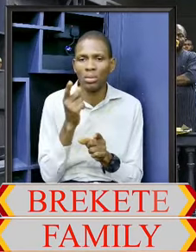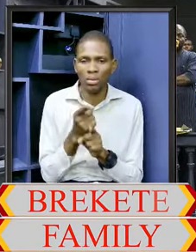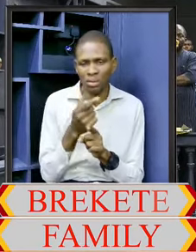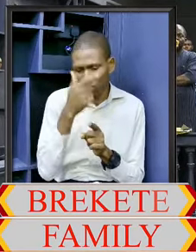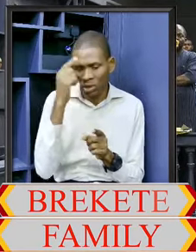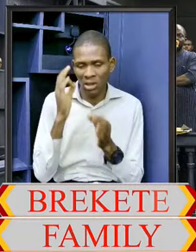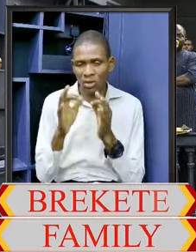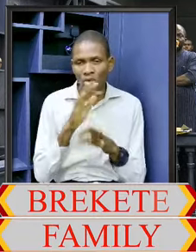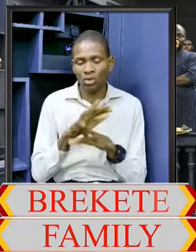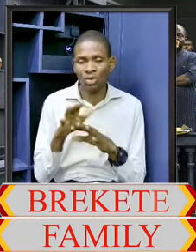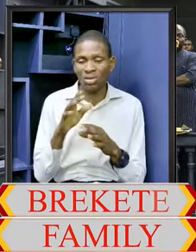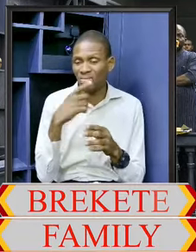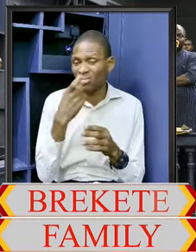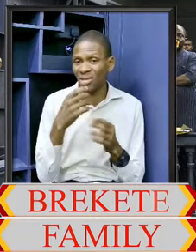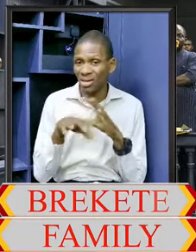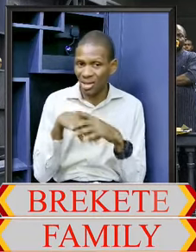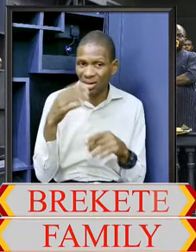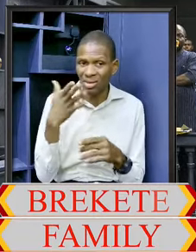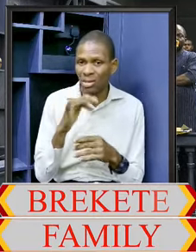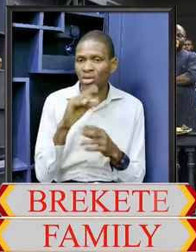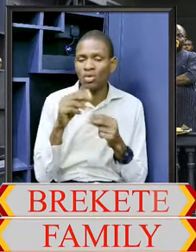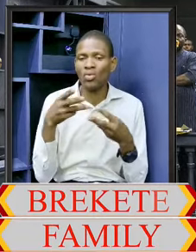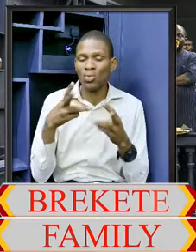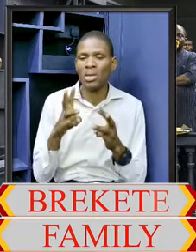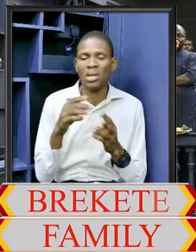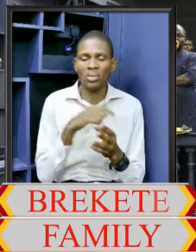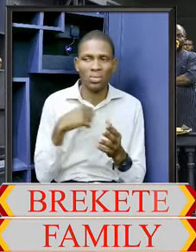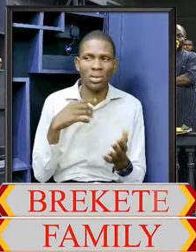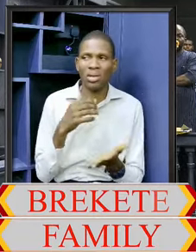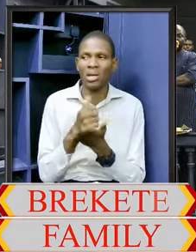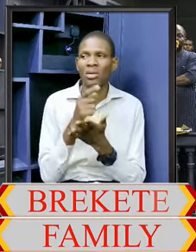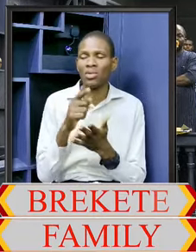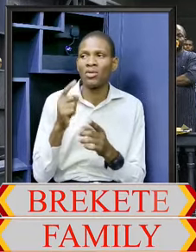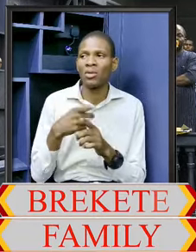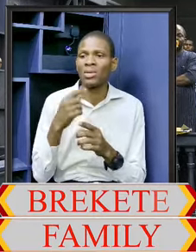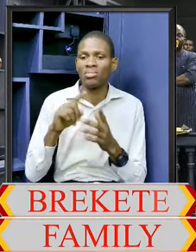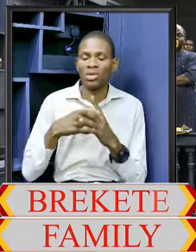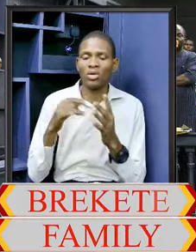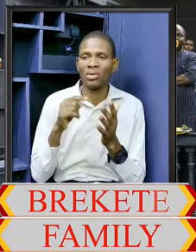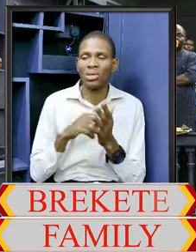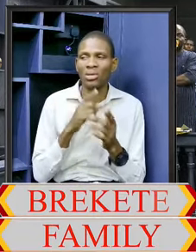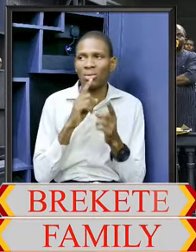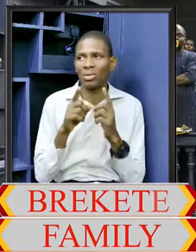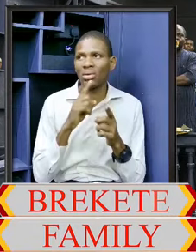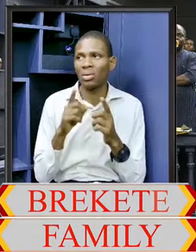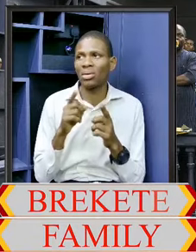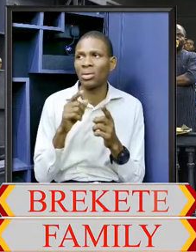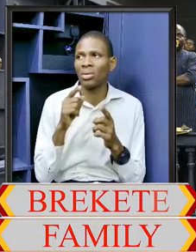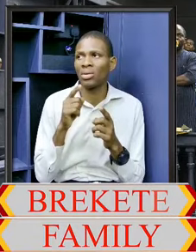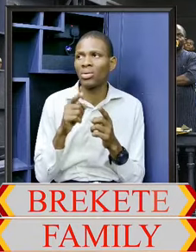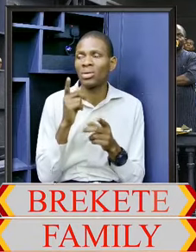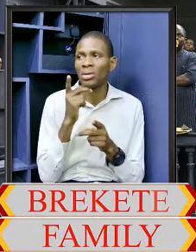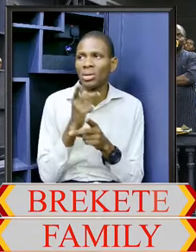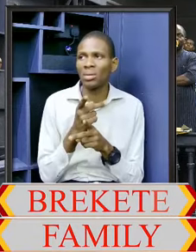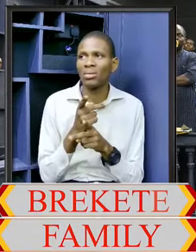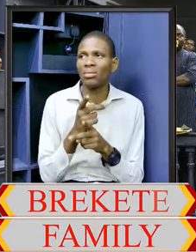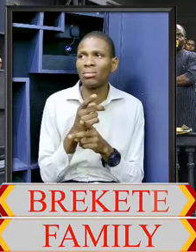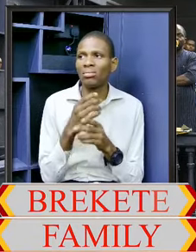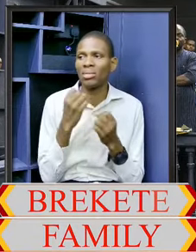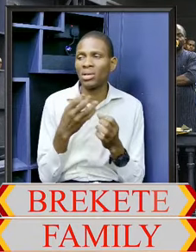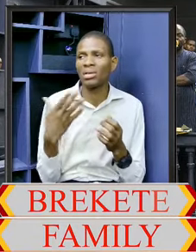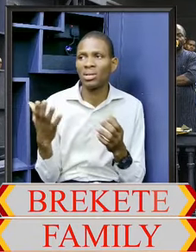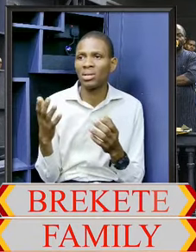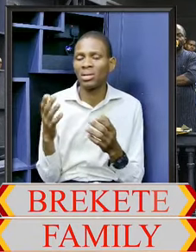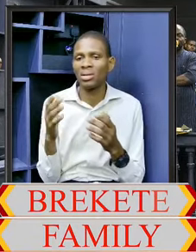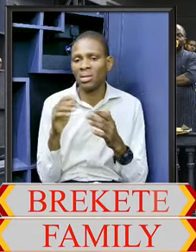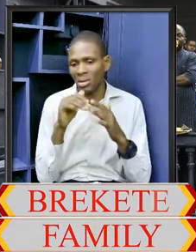speak out, there's no way the help will come. From the beginning of this talk, you keep so many things